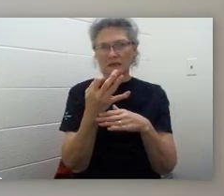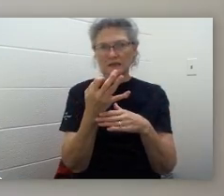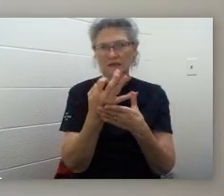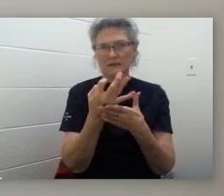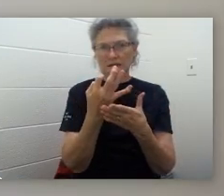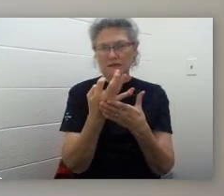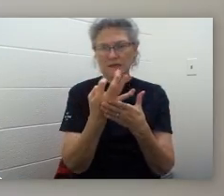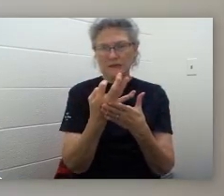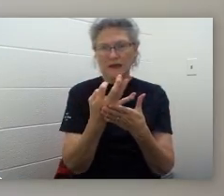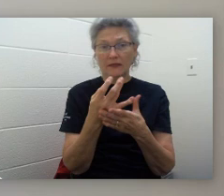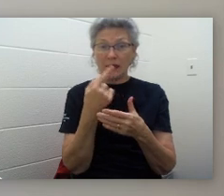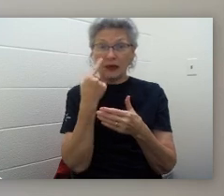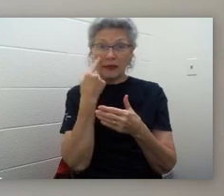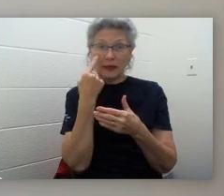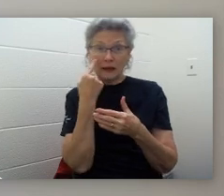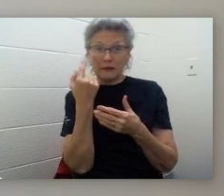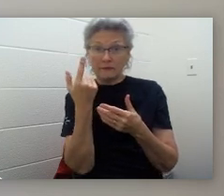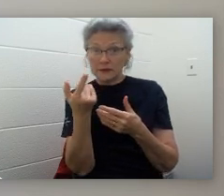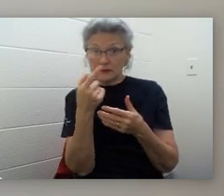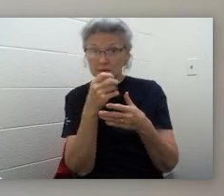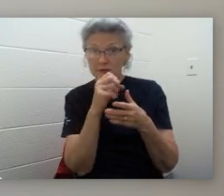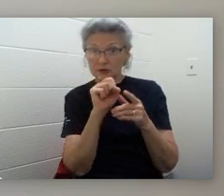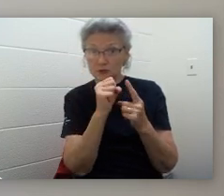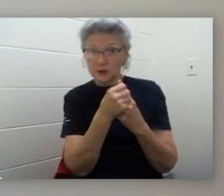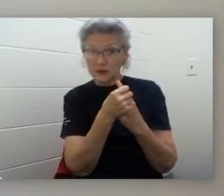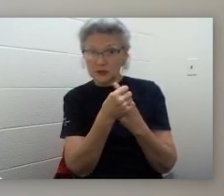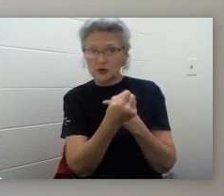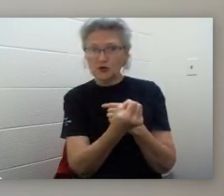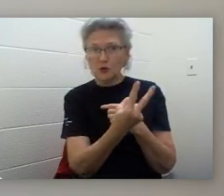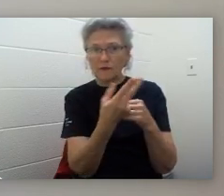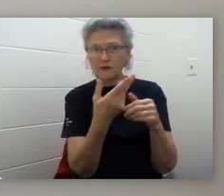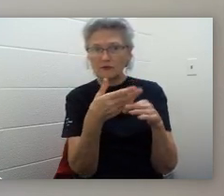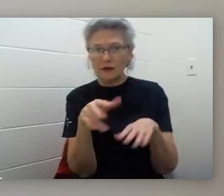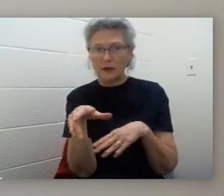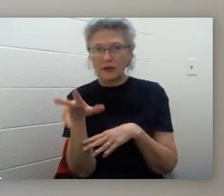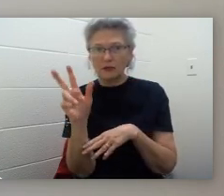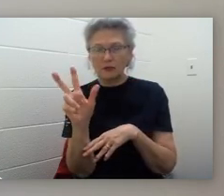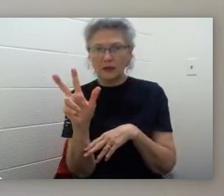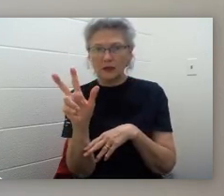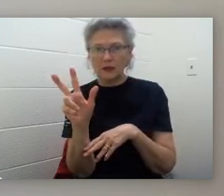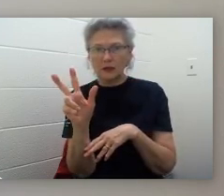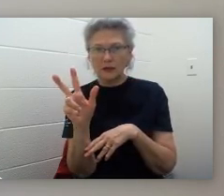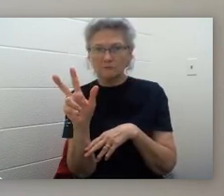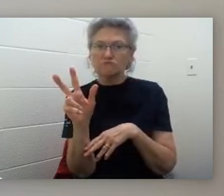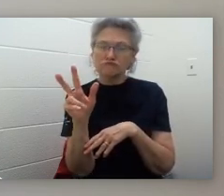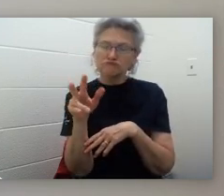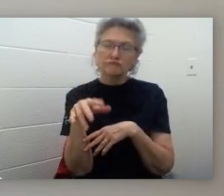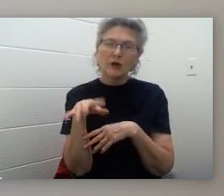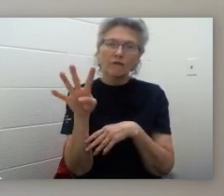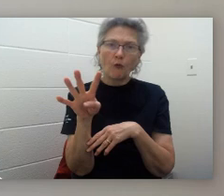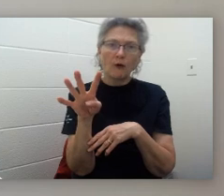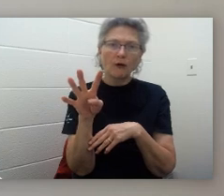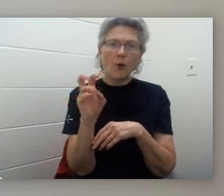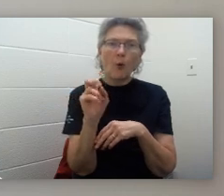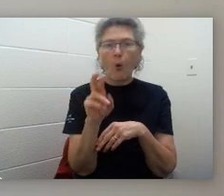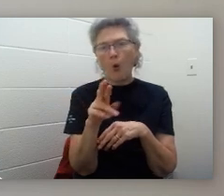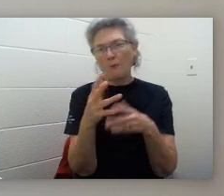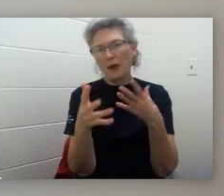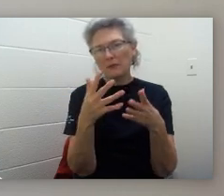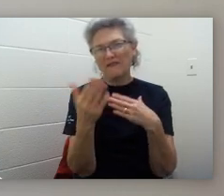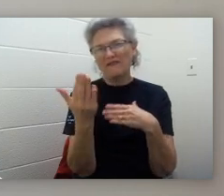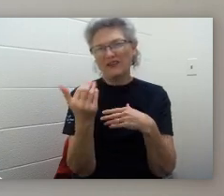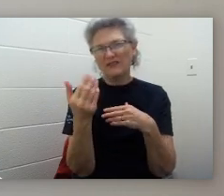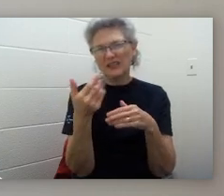can think of that would help me in this situation would be 12 divided by 3, which is 4, or